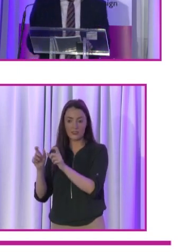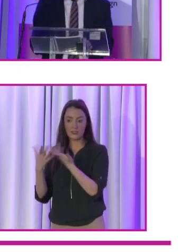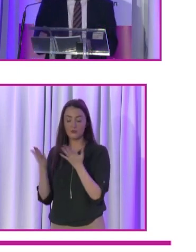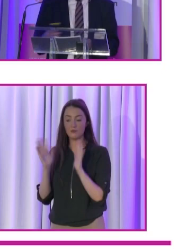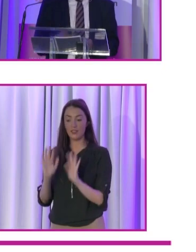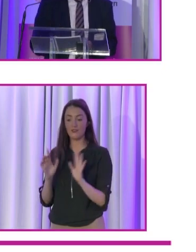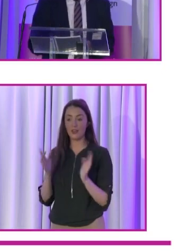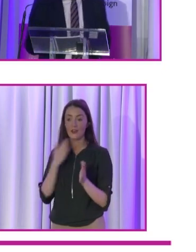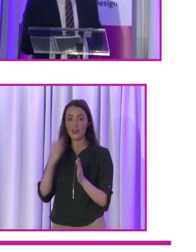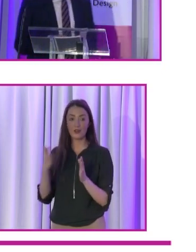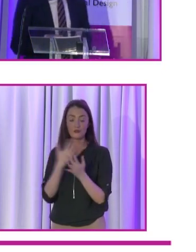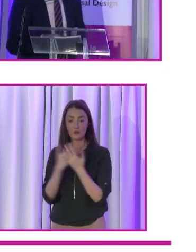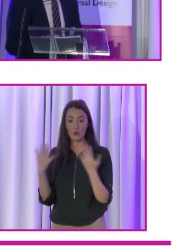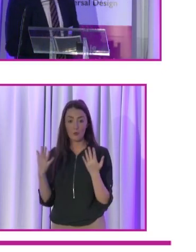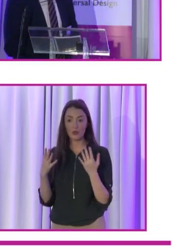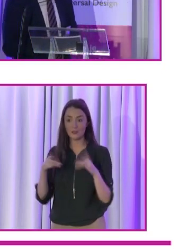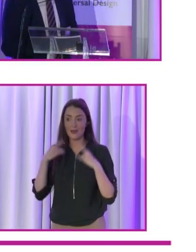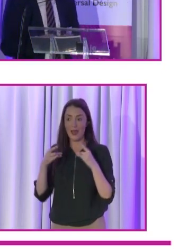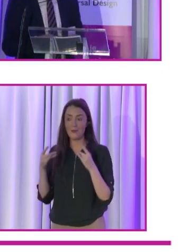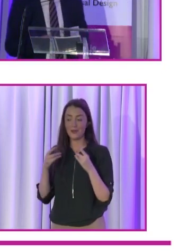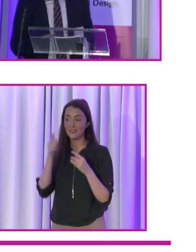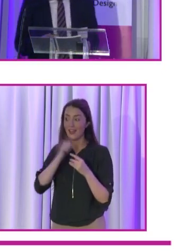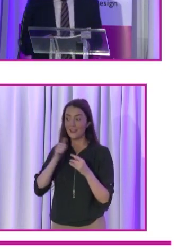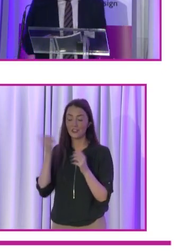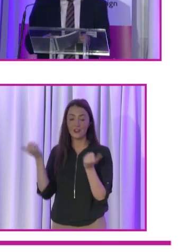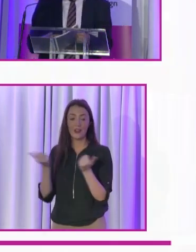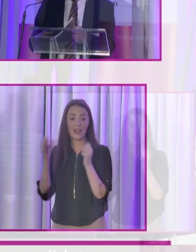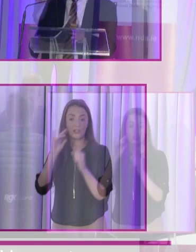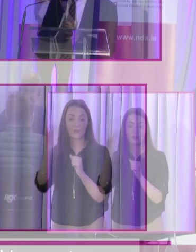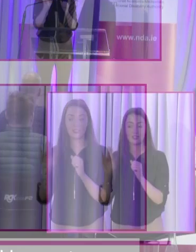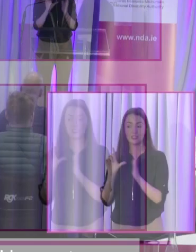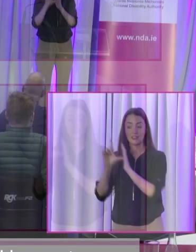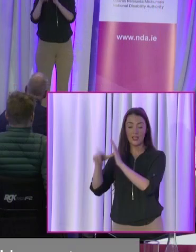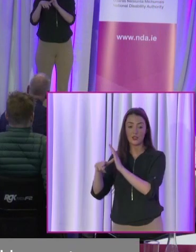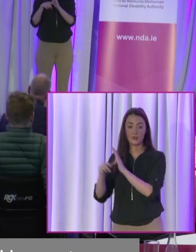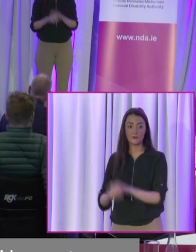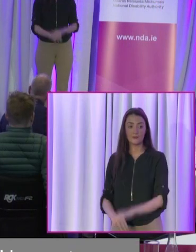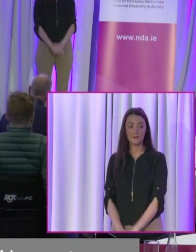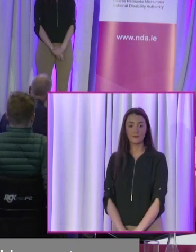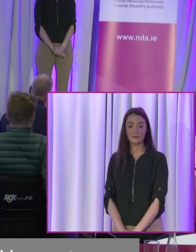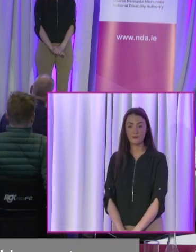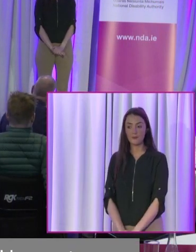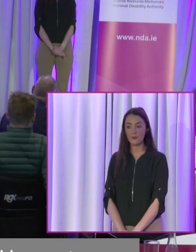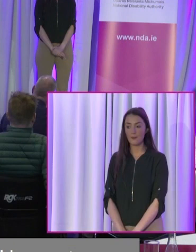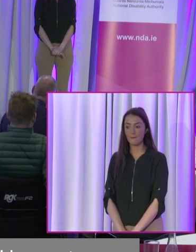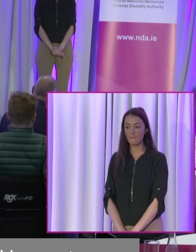leave it there. Thank you so much, and happy to answer any question later. Thank you.